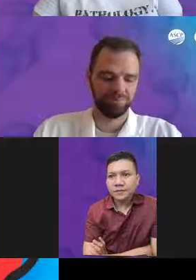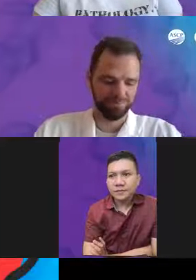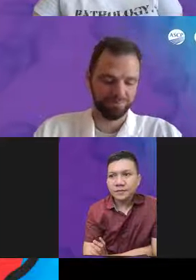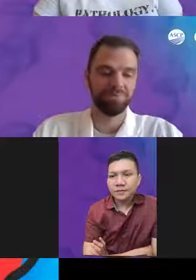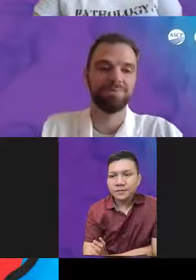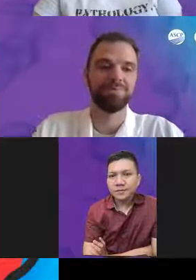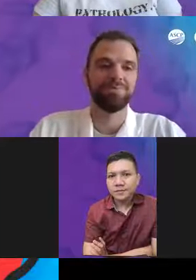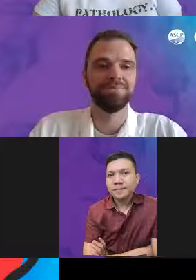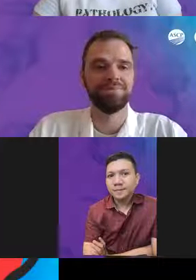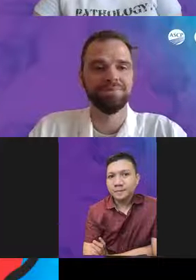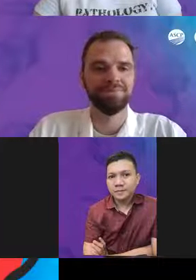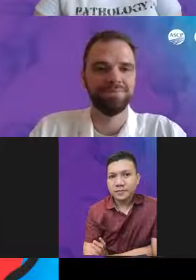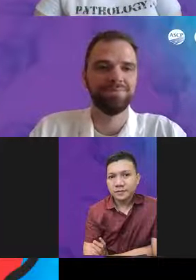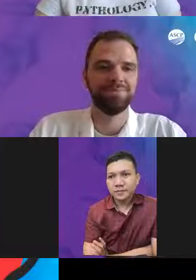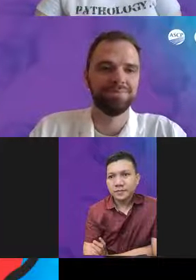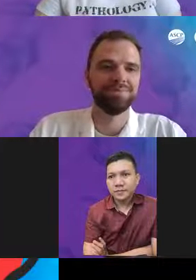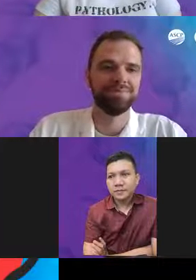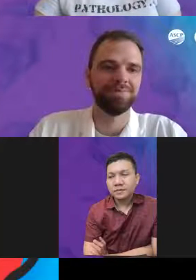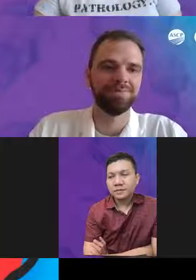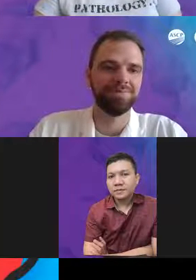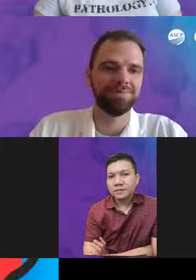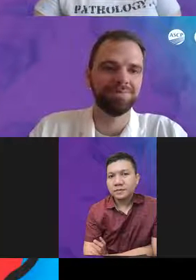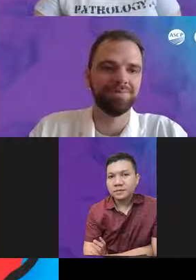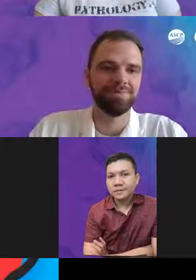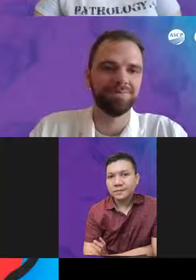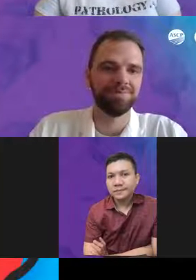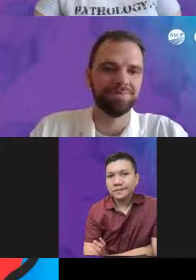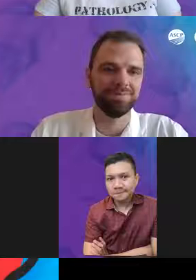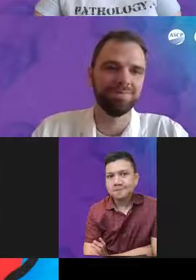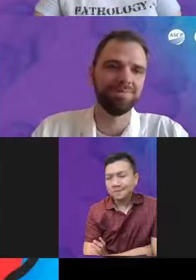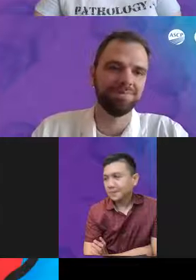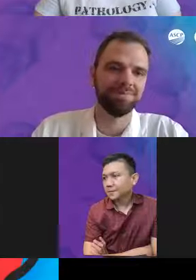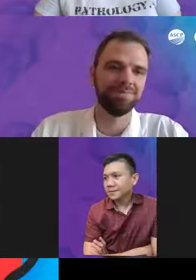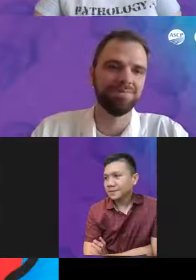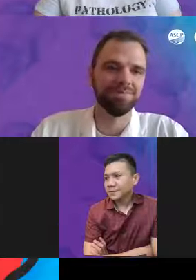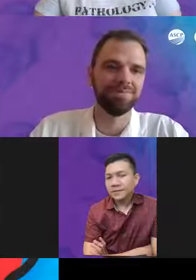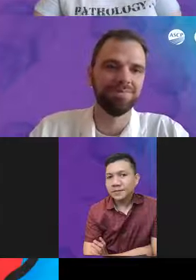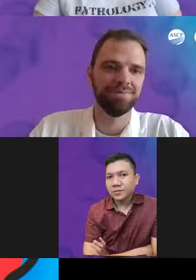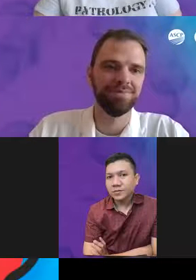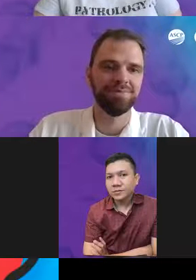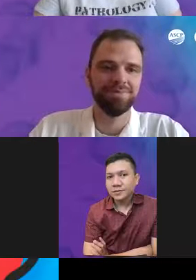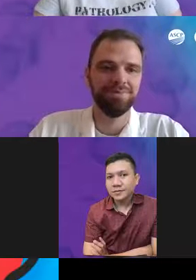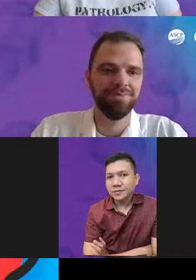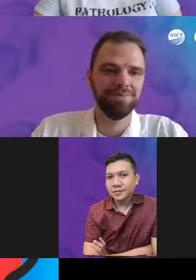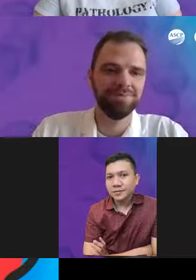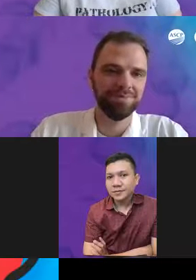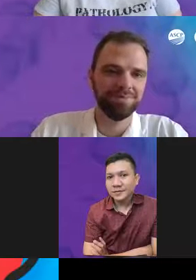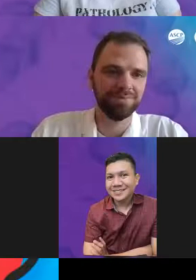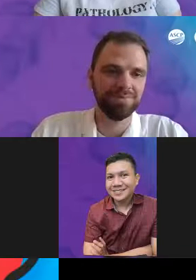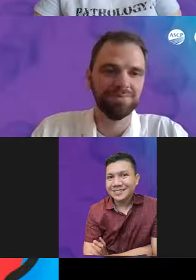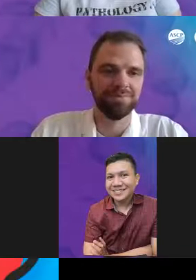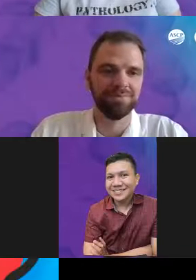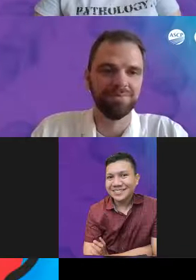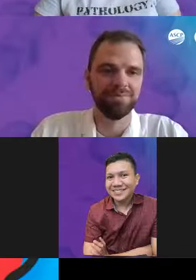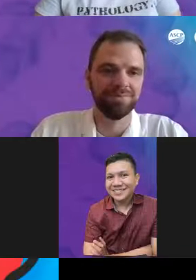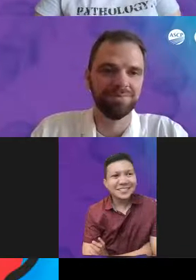are enjoying it too, and we're so thankful you're participating. So keep doing a great job and keep doing those selfies and